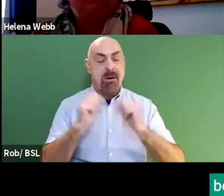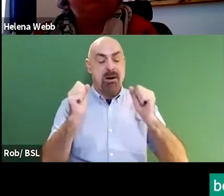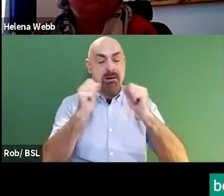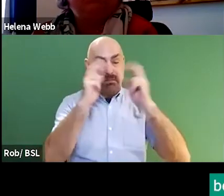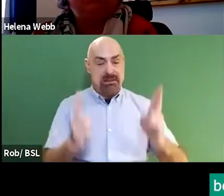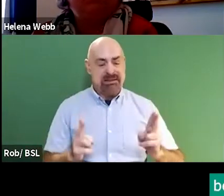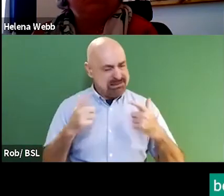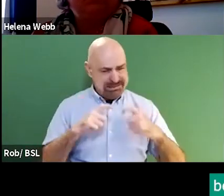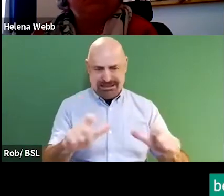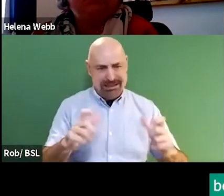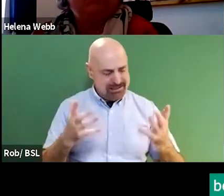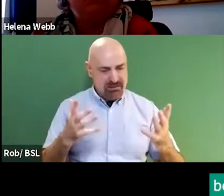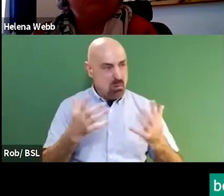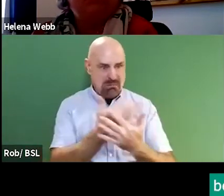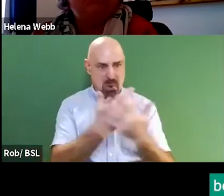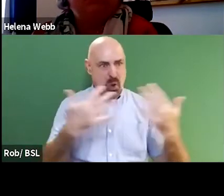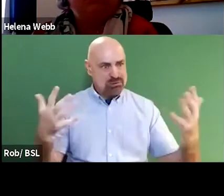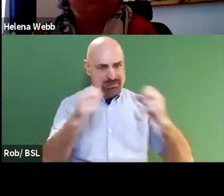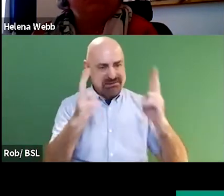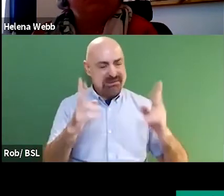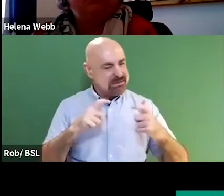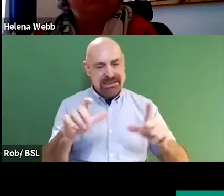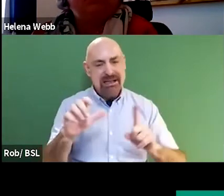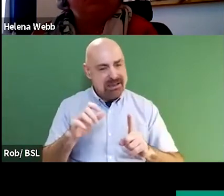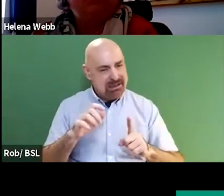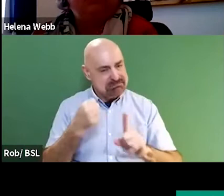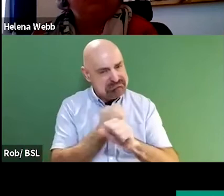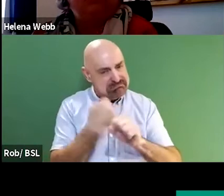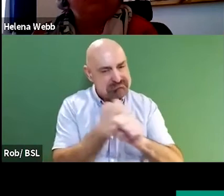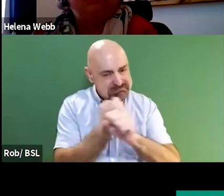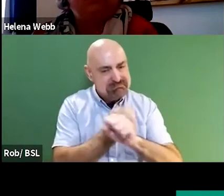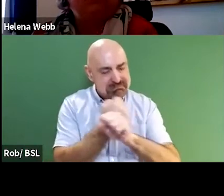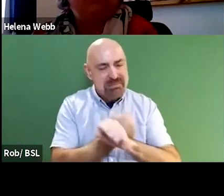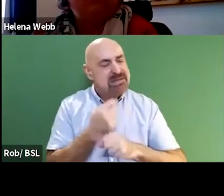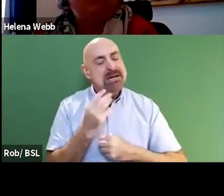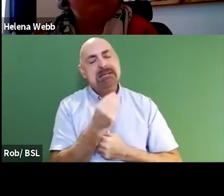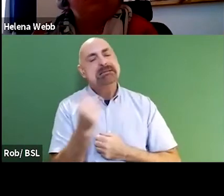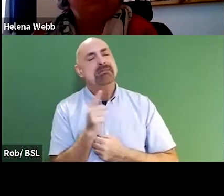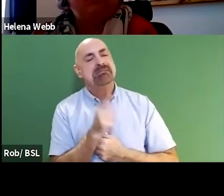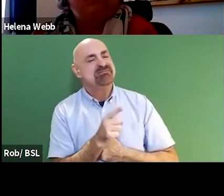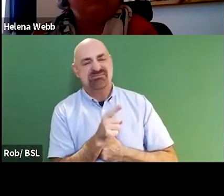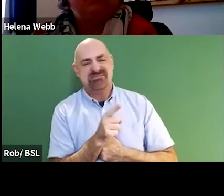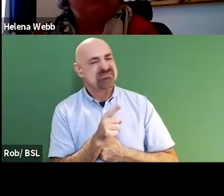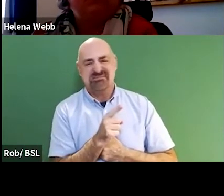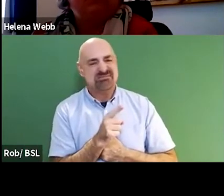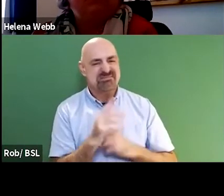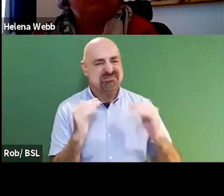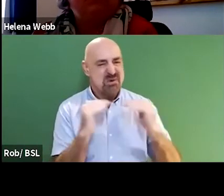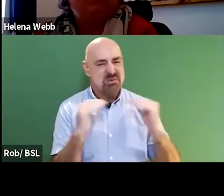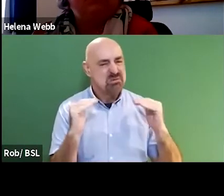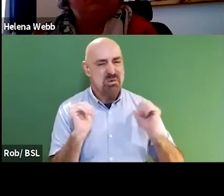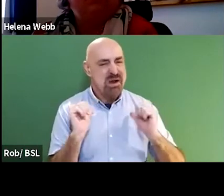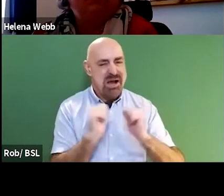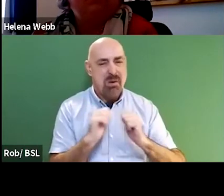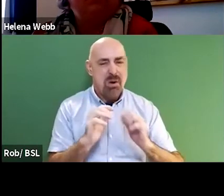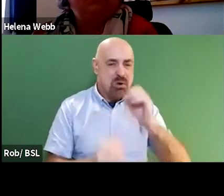large suite of buildings, and some of them there was some that just weren't very suitable for delivering that